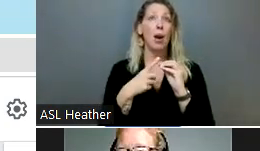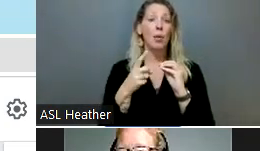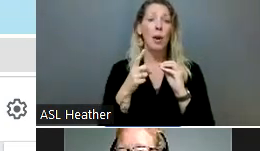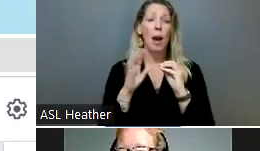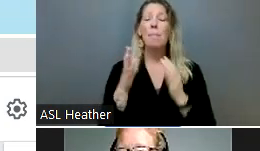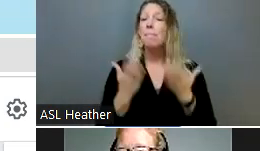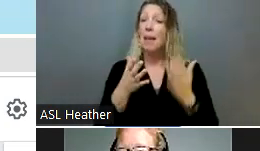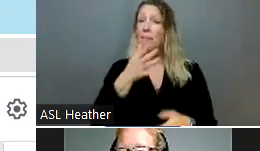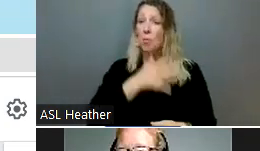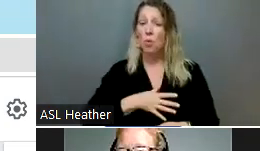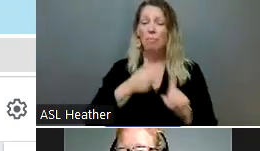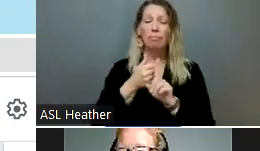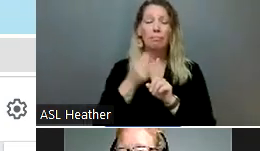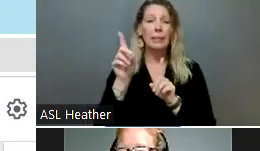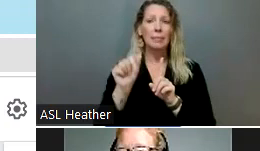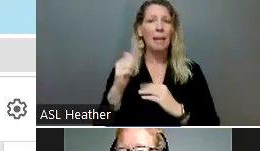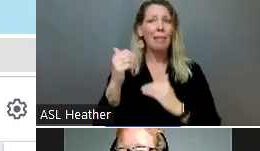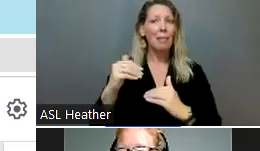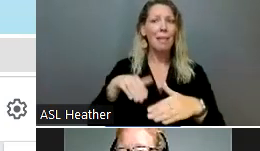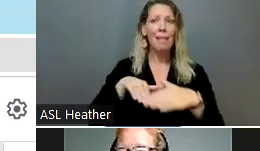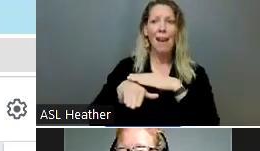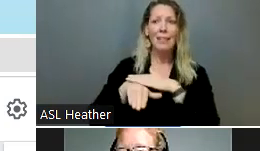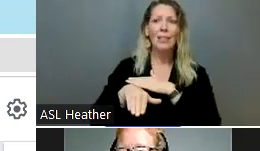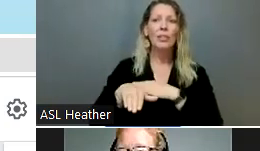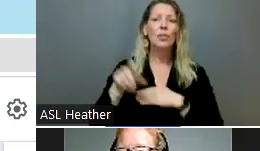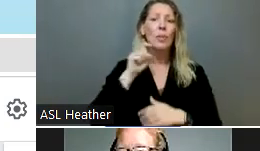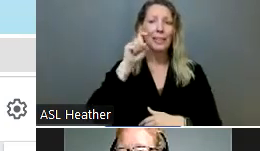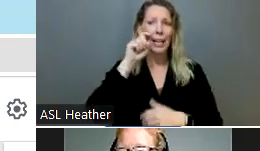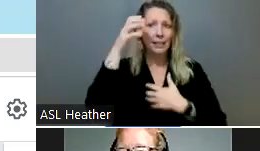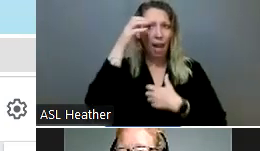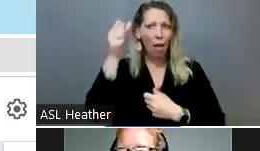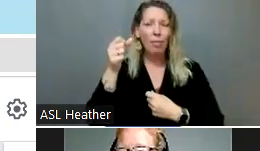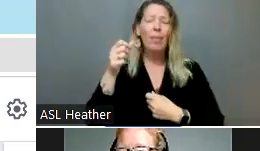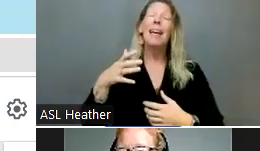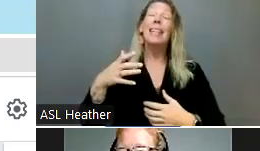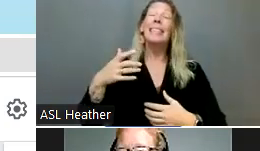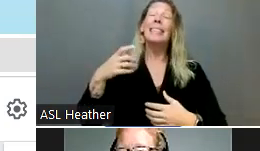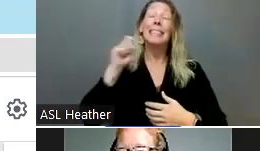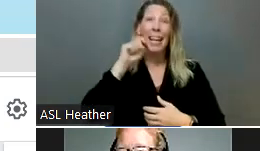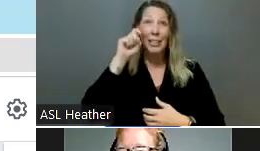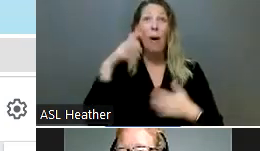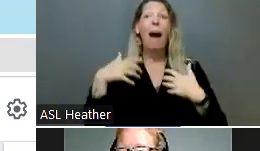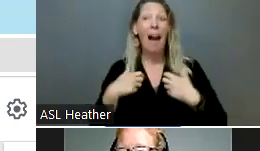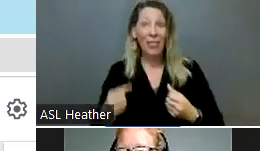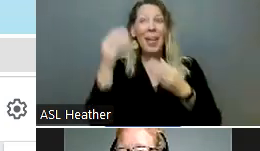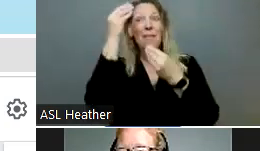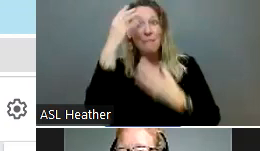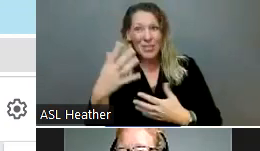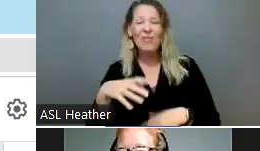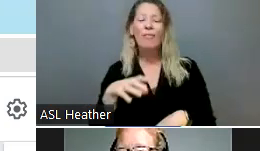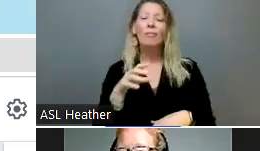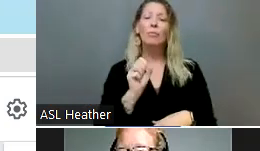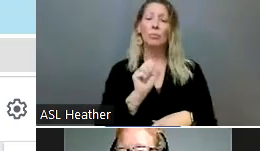maybe women with disabilities have limited access to sexual health information because there's a belief that disabled